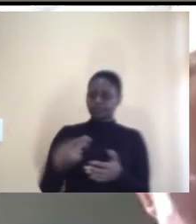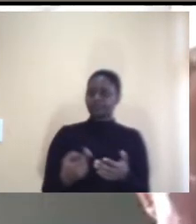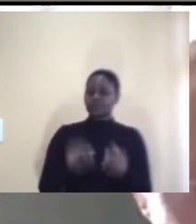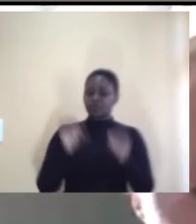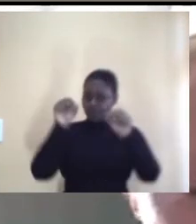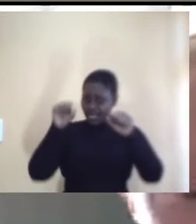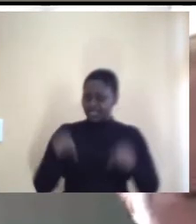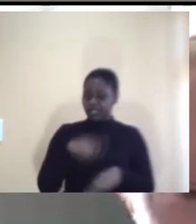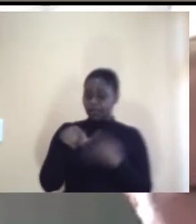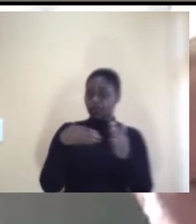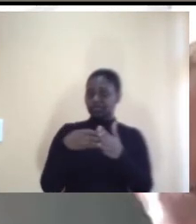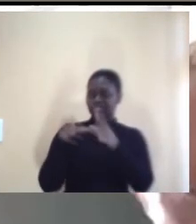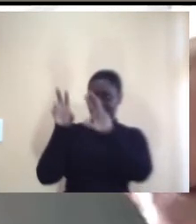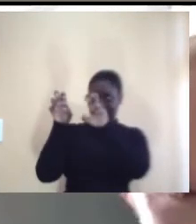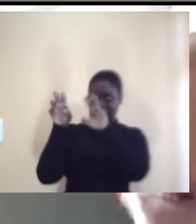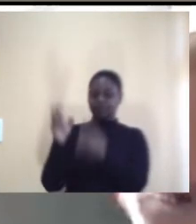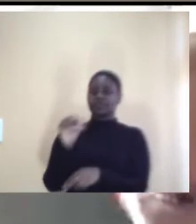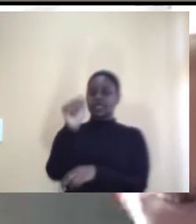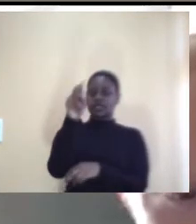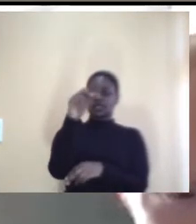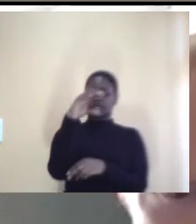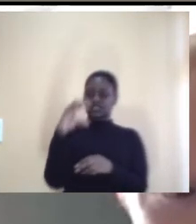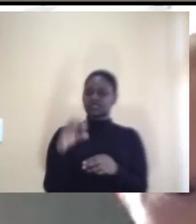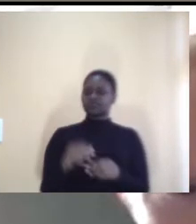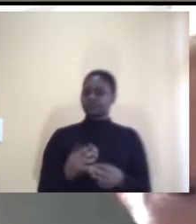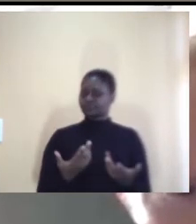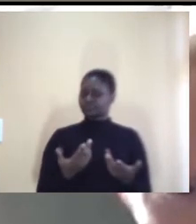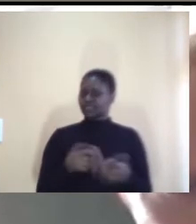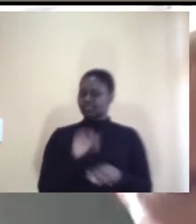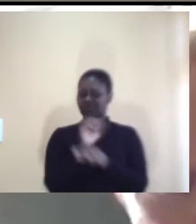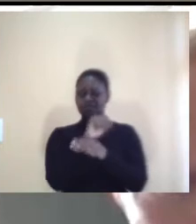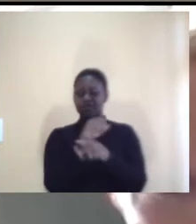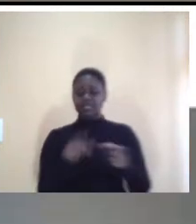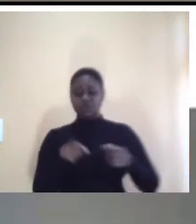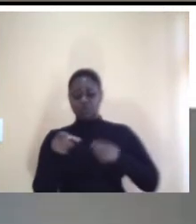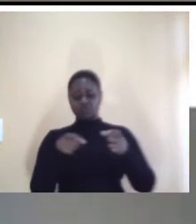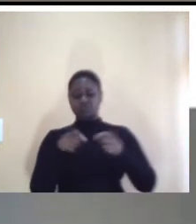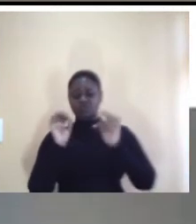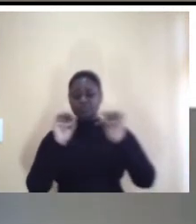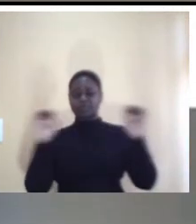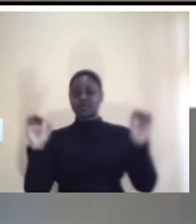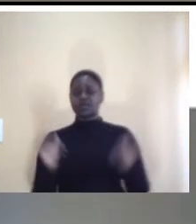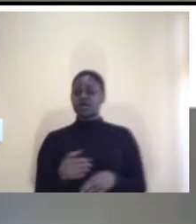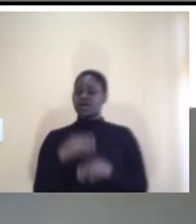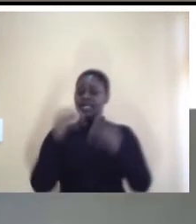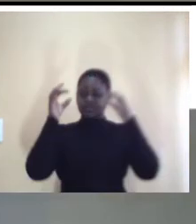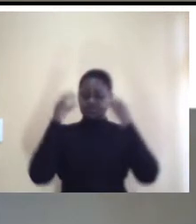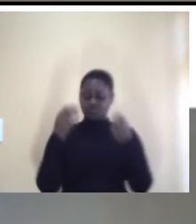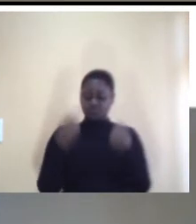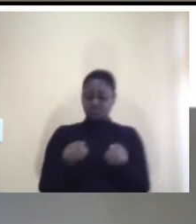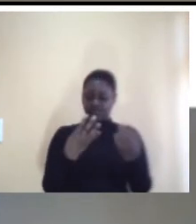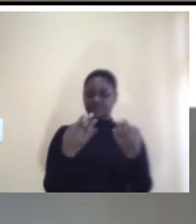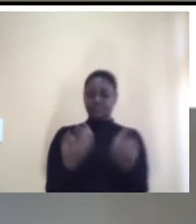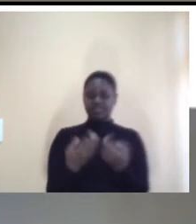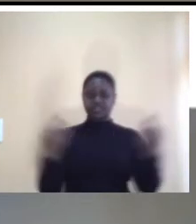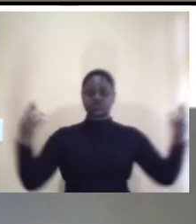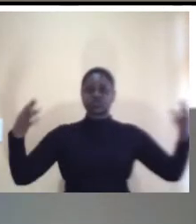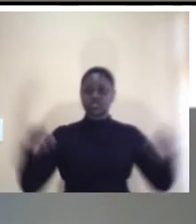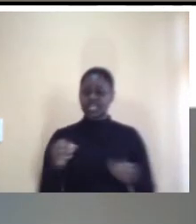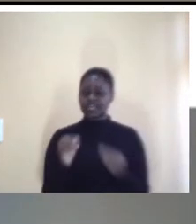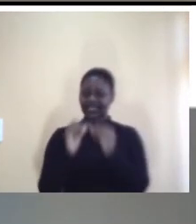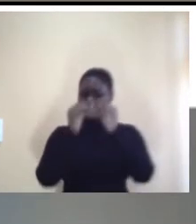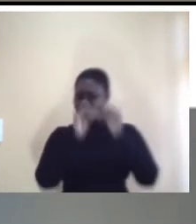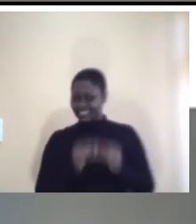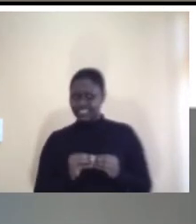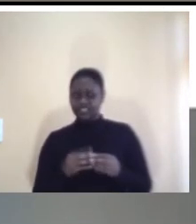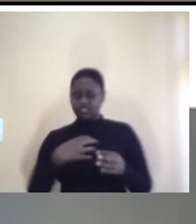that where there is an ANC government, they subjugate the citizens and control the people through unfair distribution of resources that create dependency, with